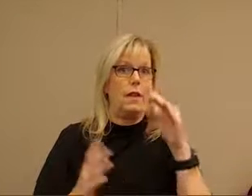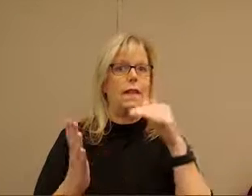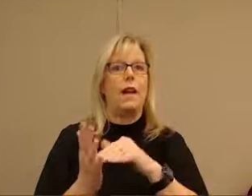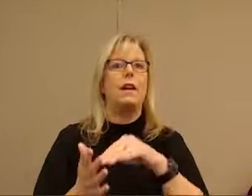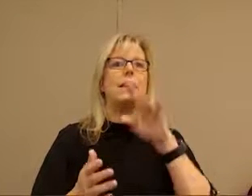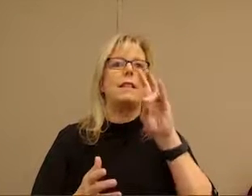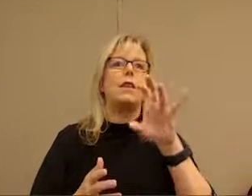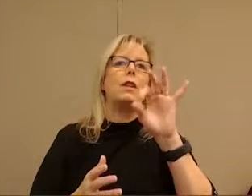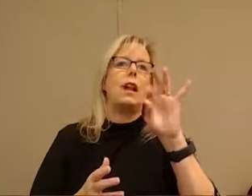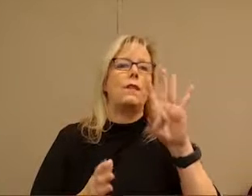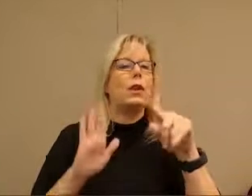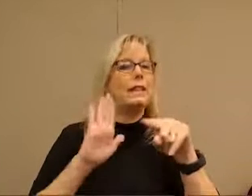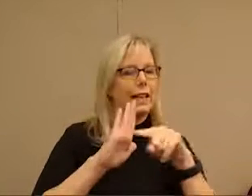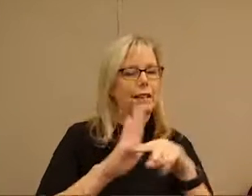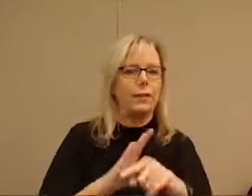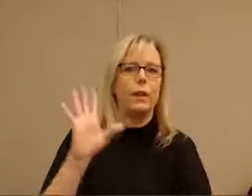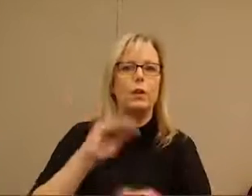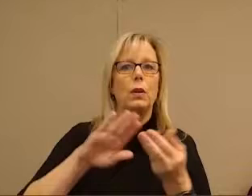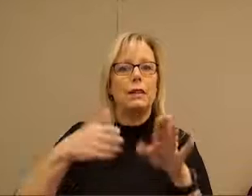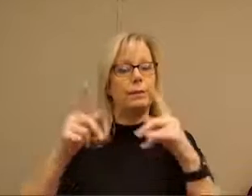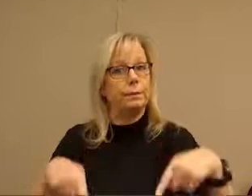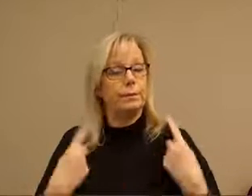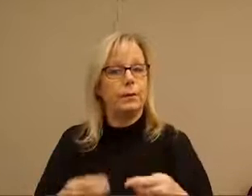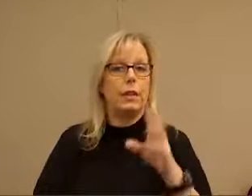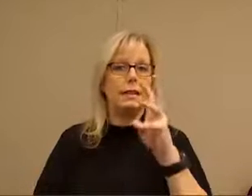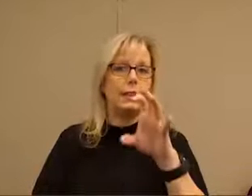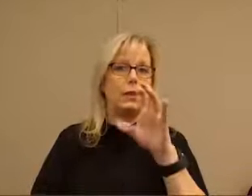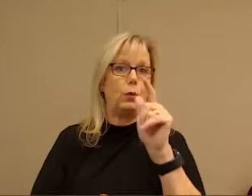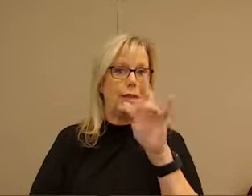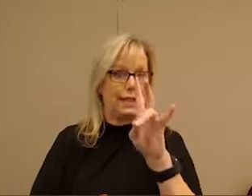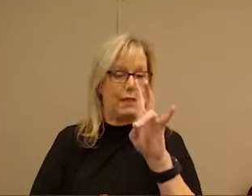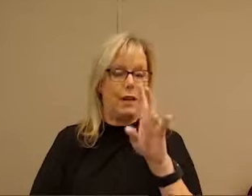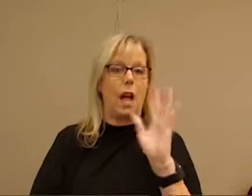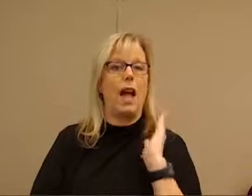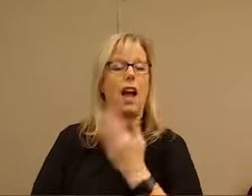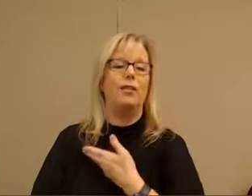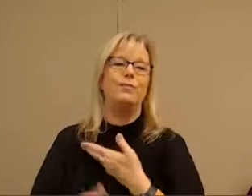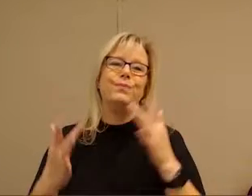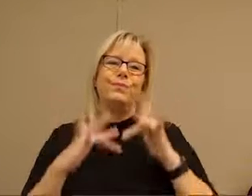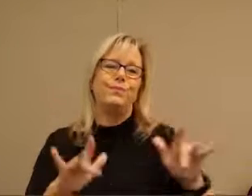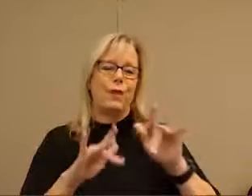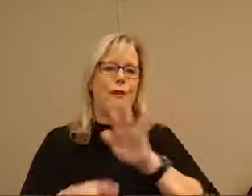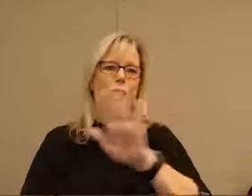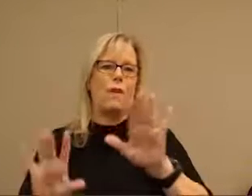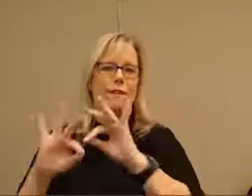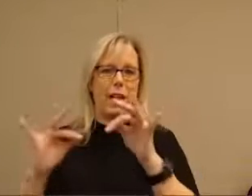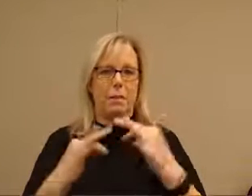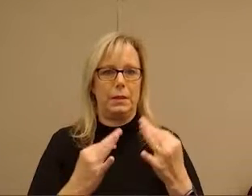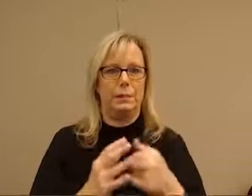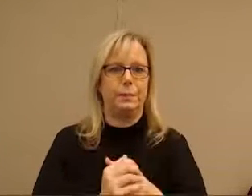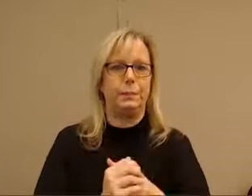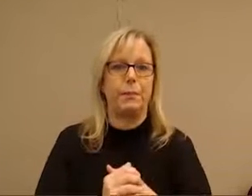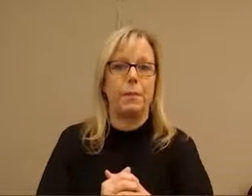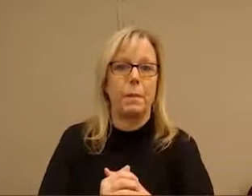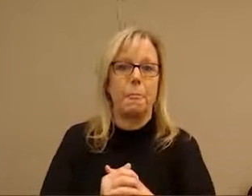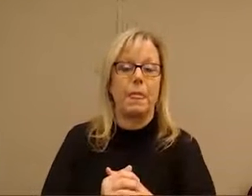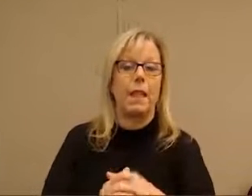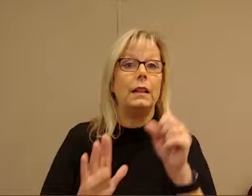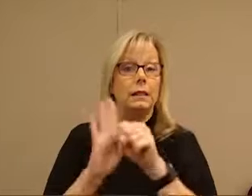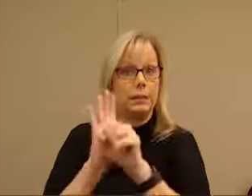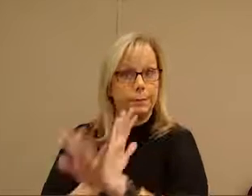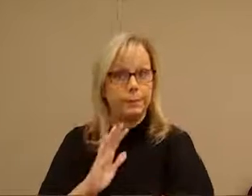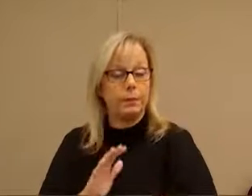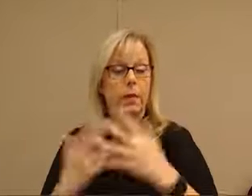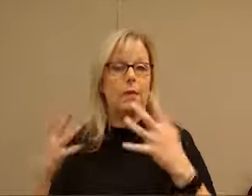592,794 negatives. Total deaths to date is 627, and our condolences go out to those families. Statewide,